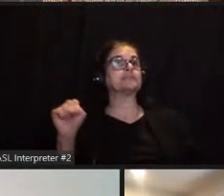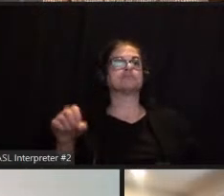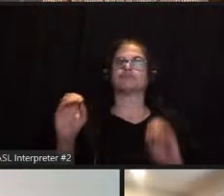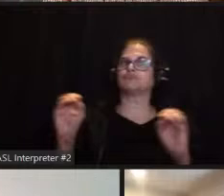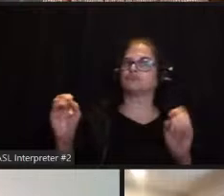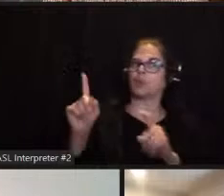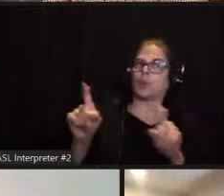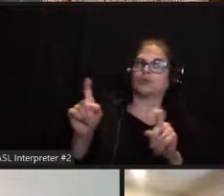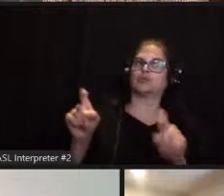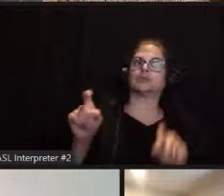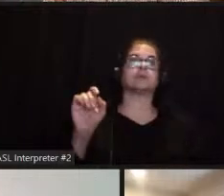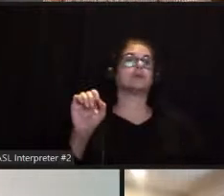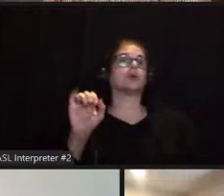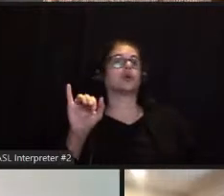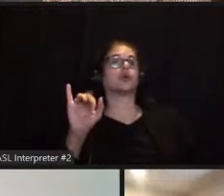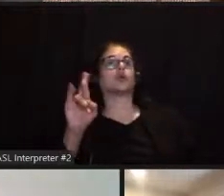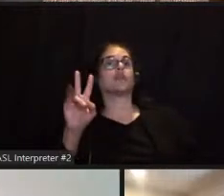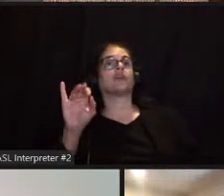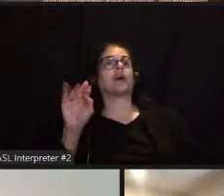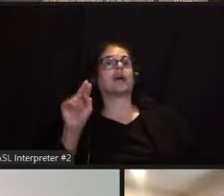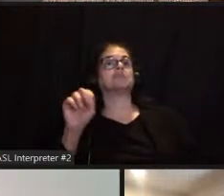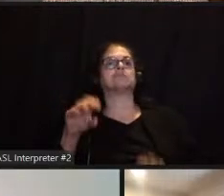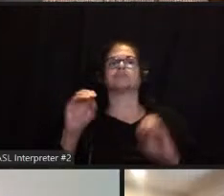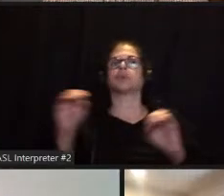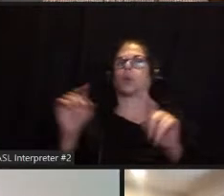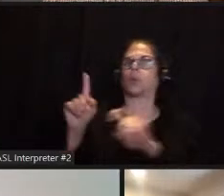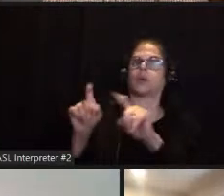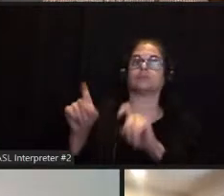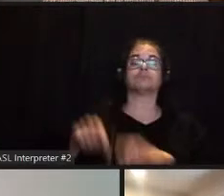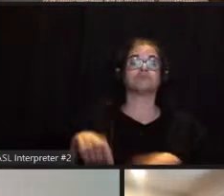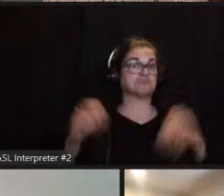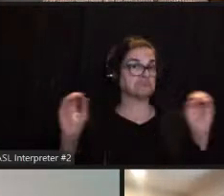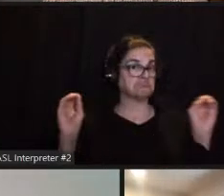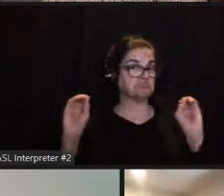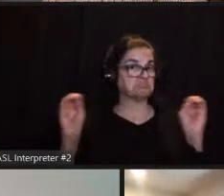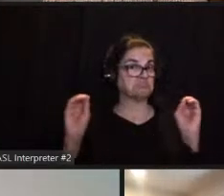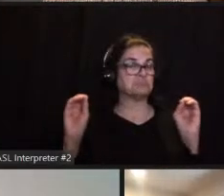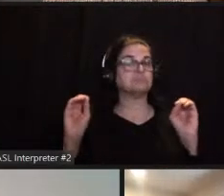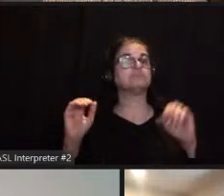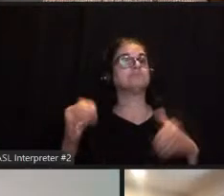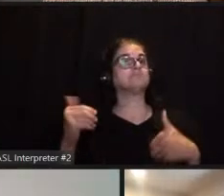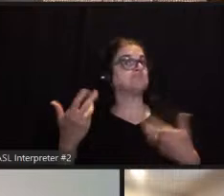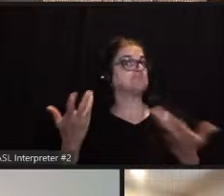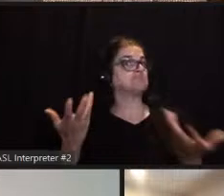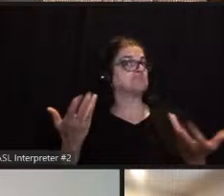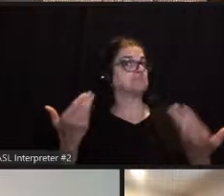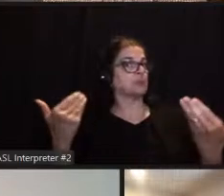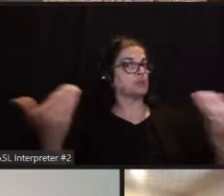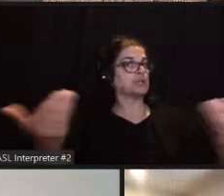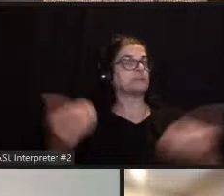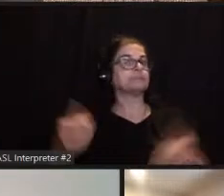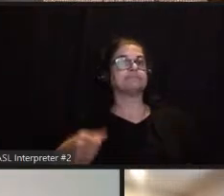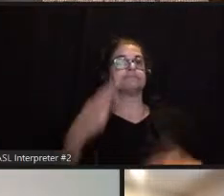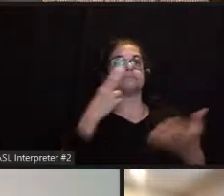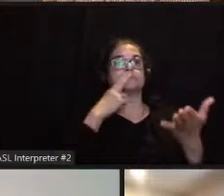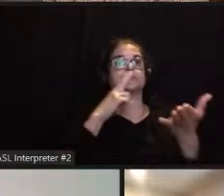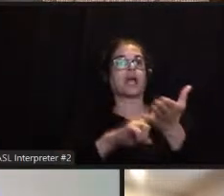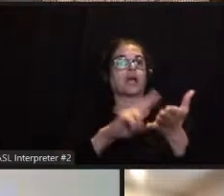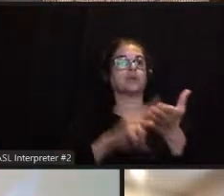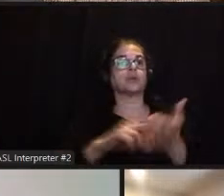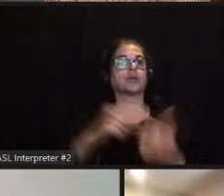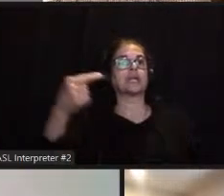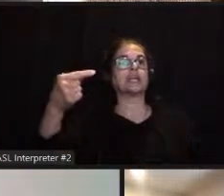Irvine? No questions. If there are no questions, Chairman Silva, on this matter, we may proceed to contract G as in